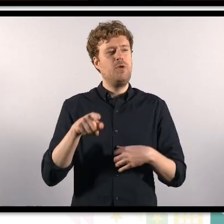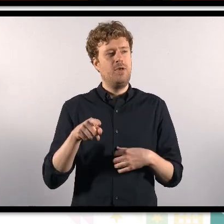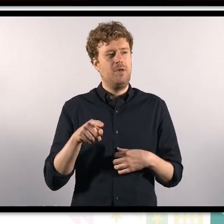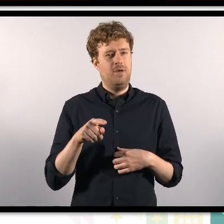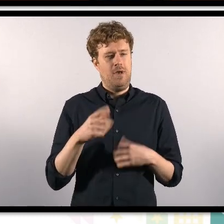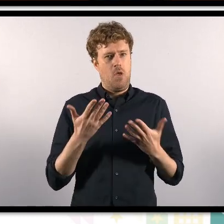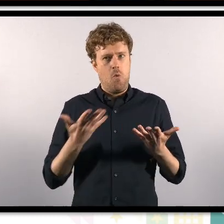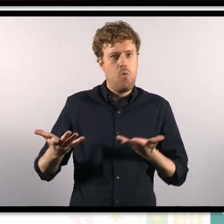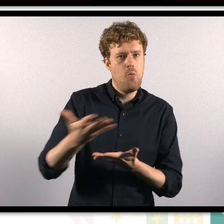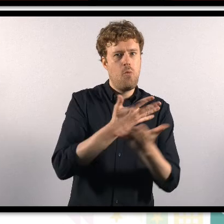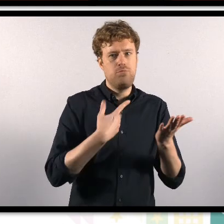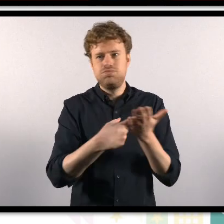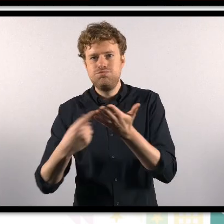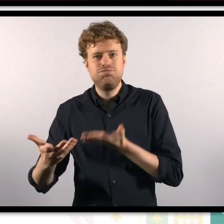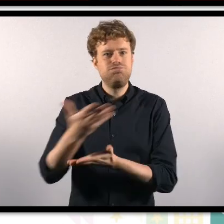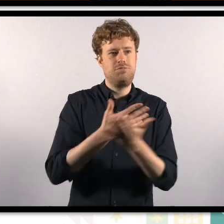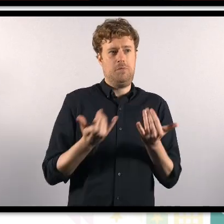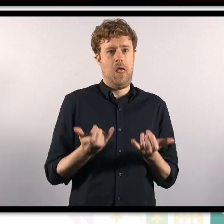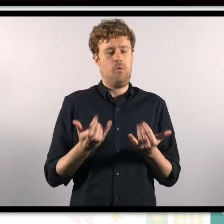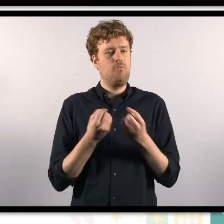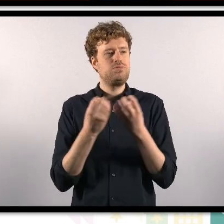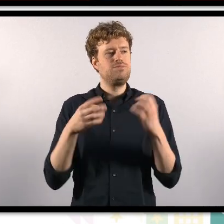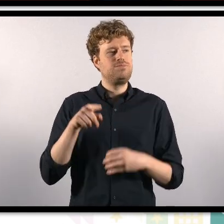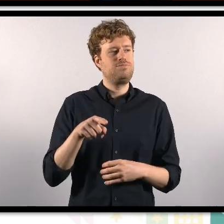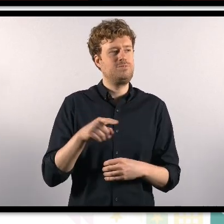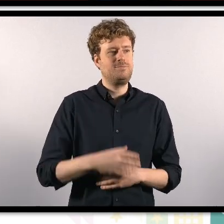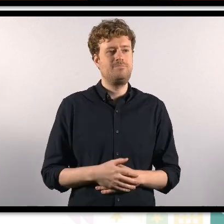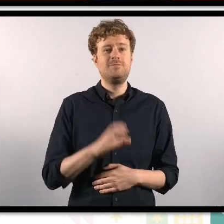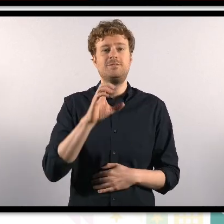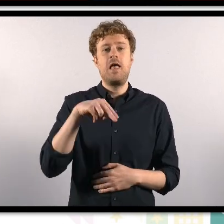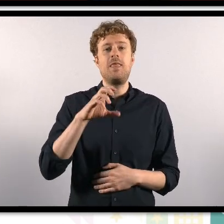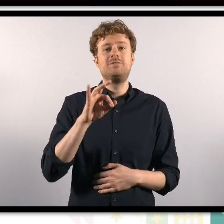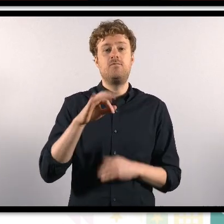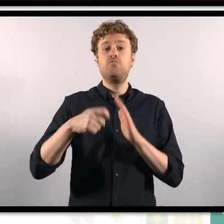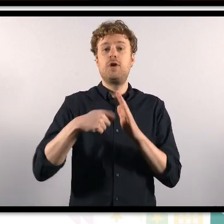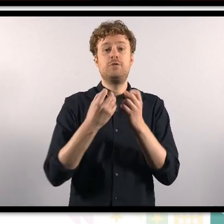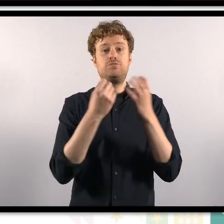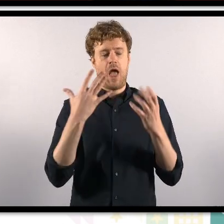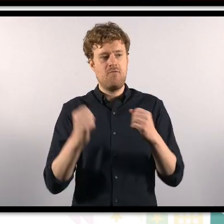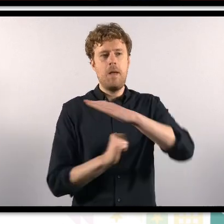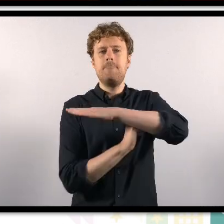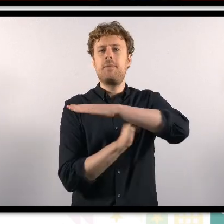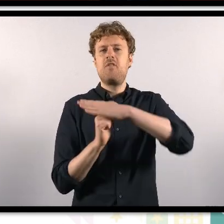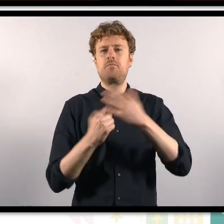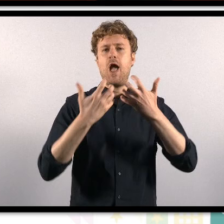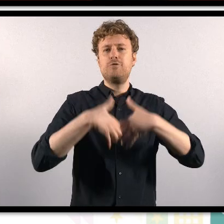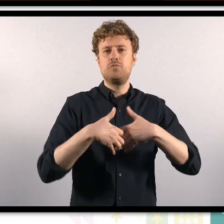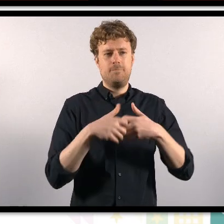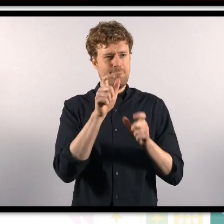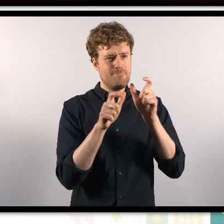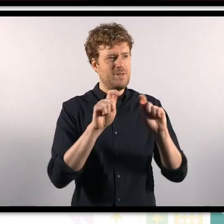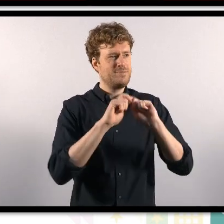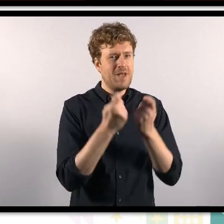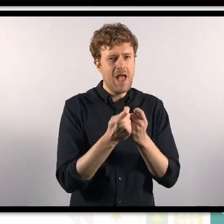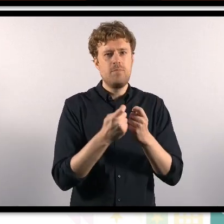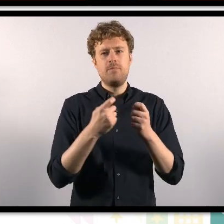a lot of the education and content out there is very maybe skewed, maybe it's single vendor or not very open source friendly. So we went together to